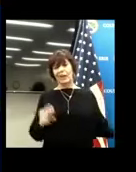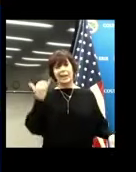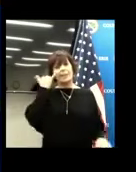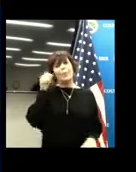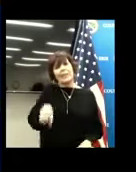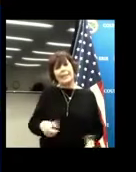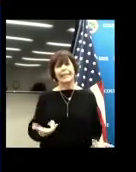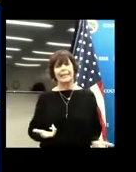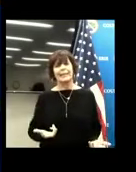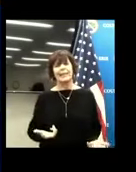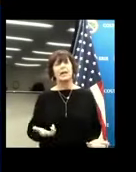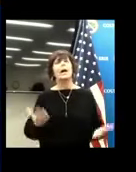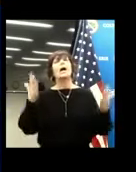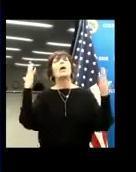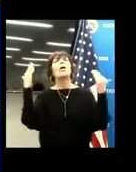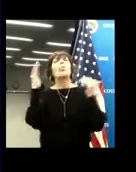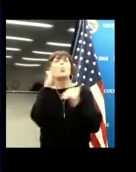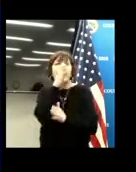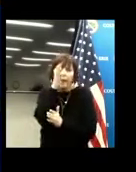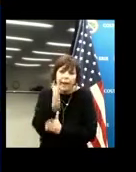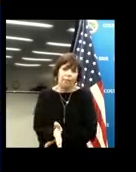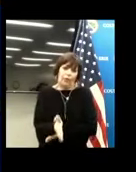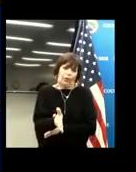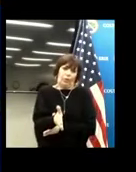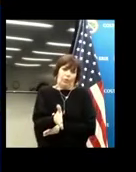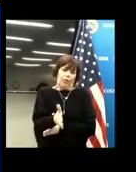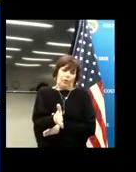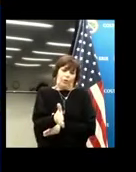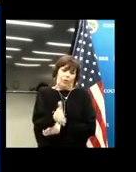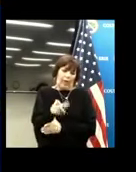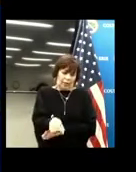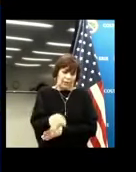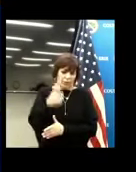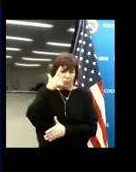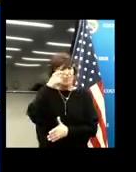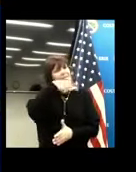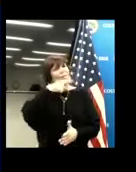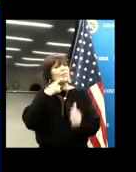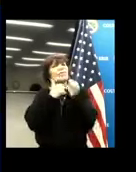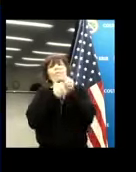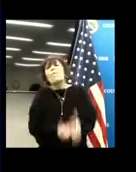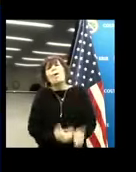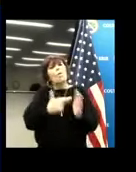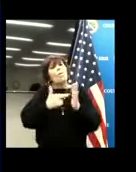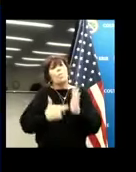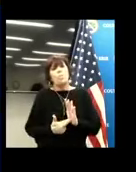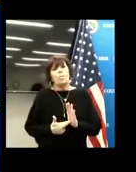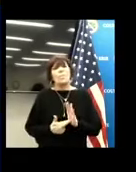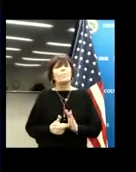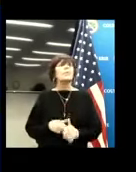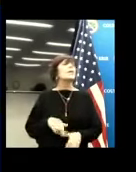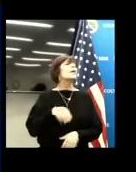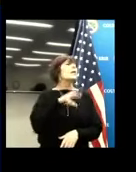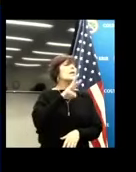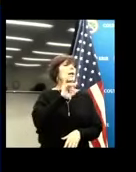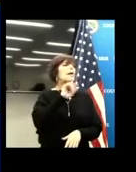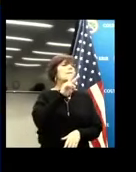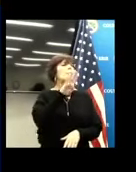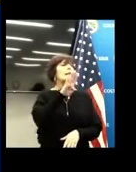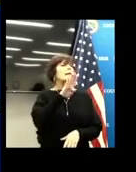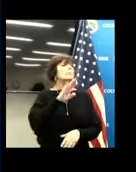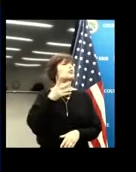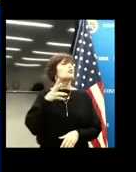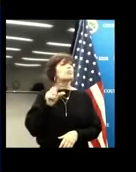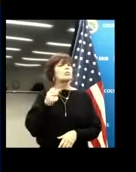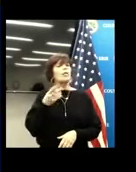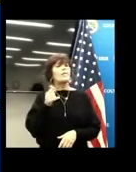be. Let's just hope we never have to do it because we follow the guidelines. WIVB Channel 4, Chris Ravadas,